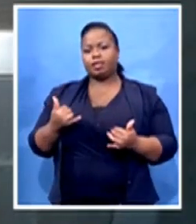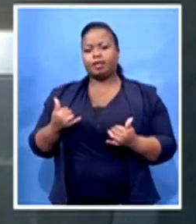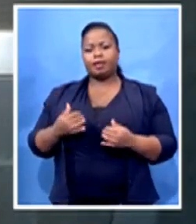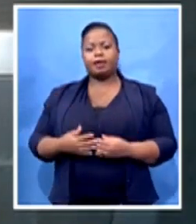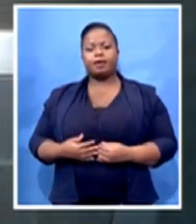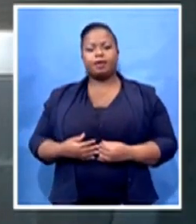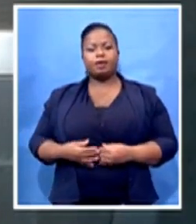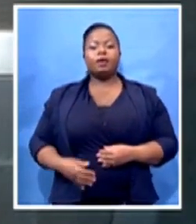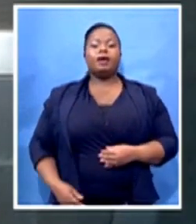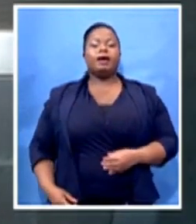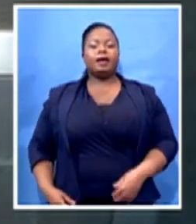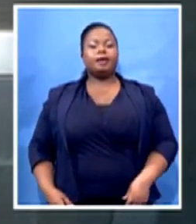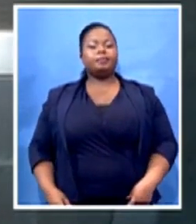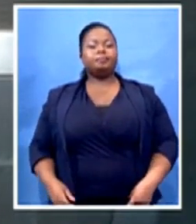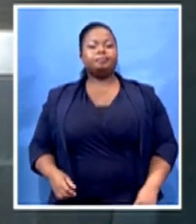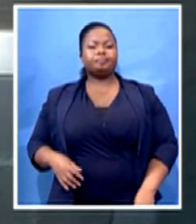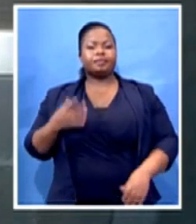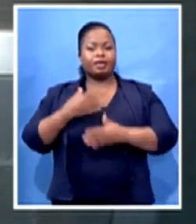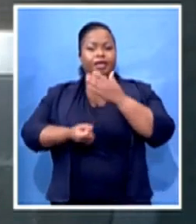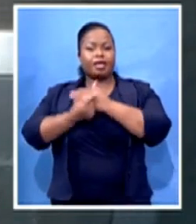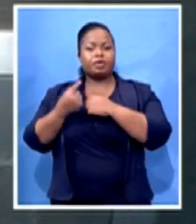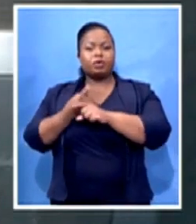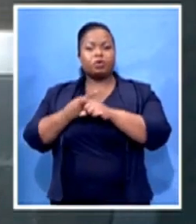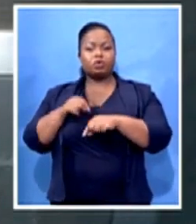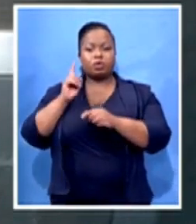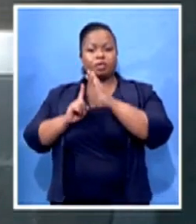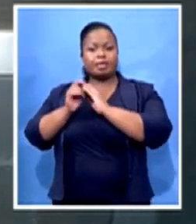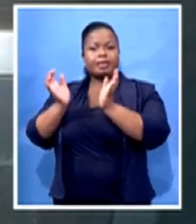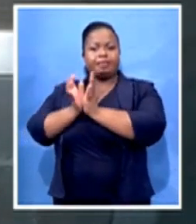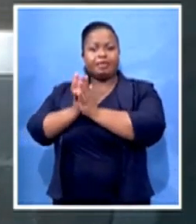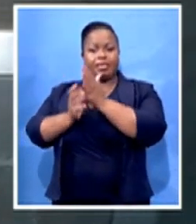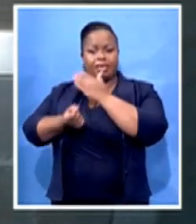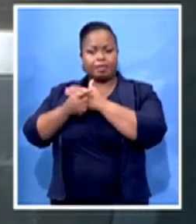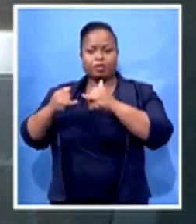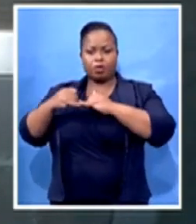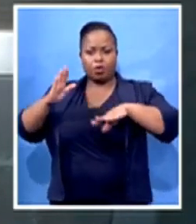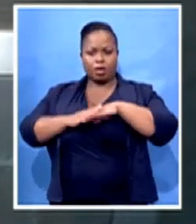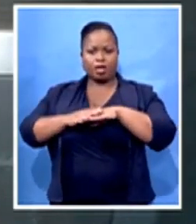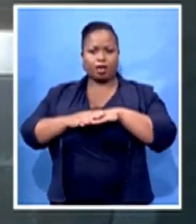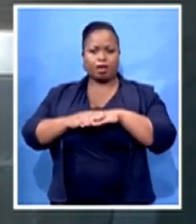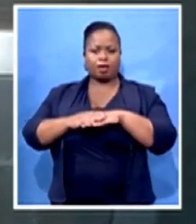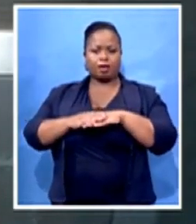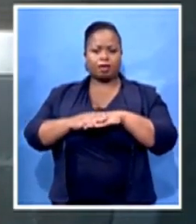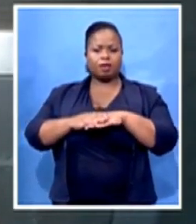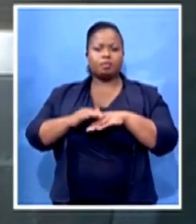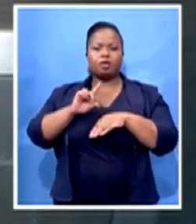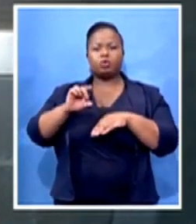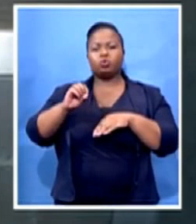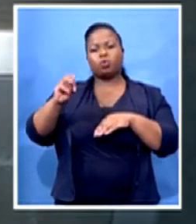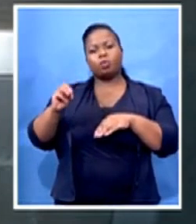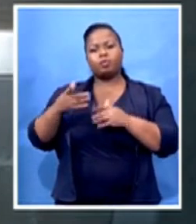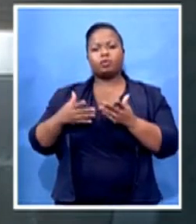a collaboration meeting, a collaborative meeting, online meeting. The rooms can be locked, for example, to not allow anybody